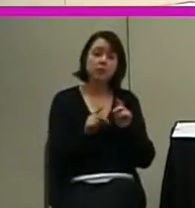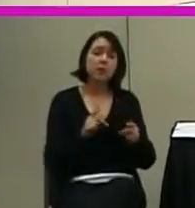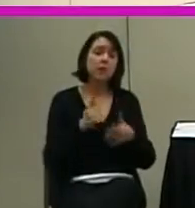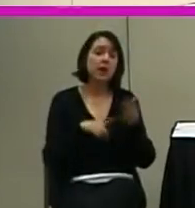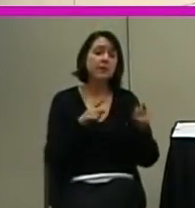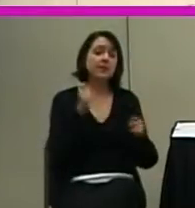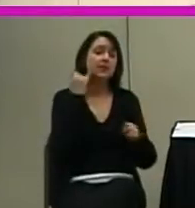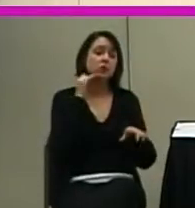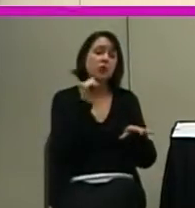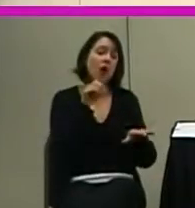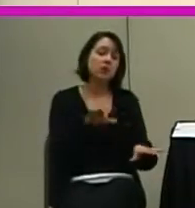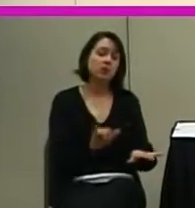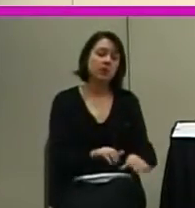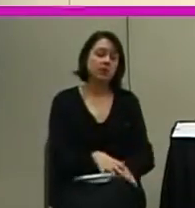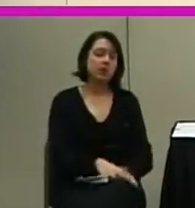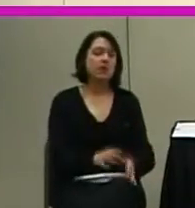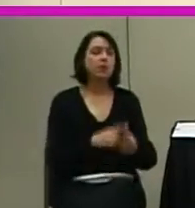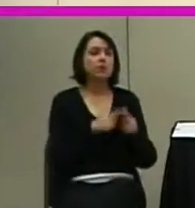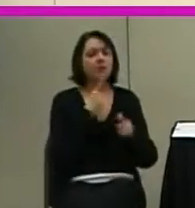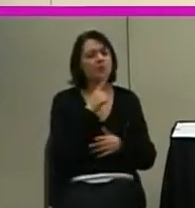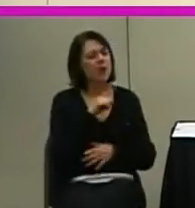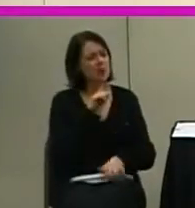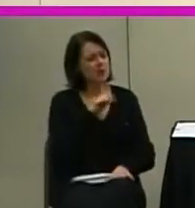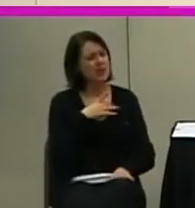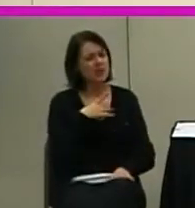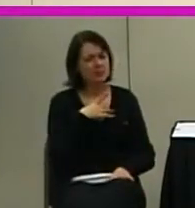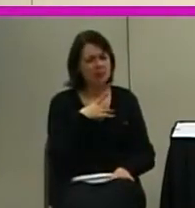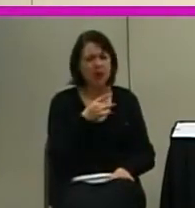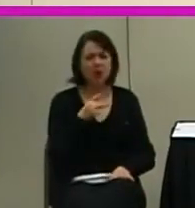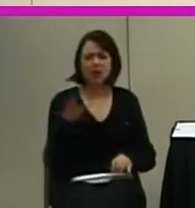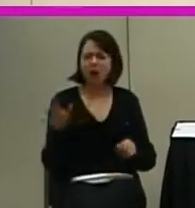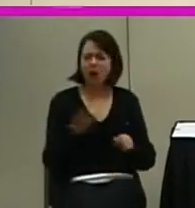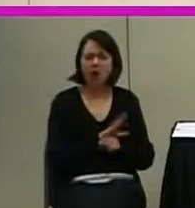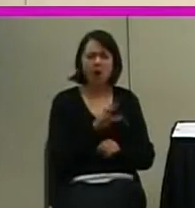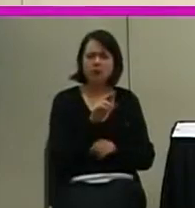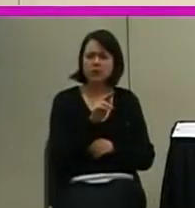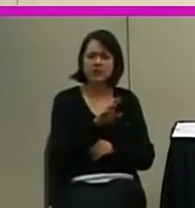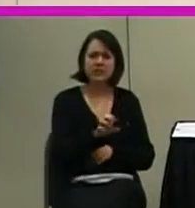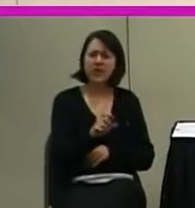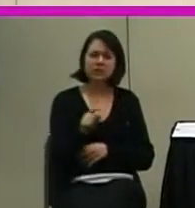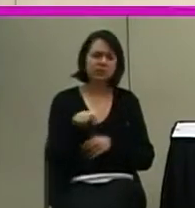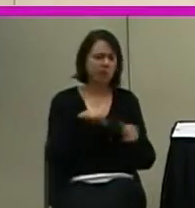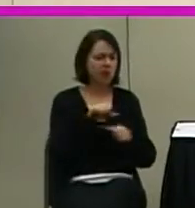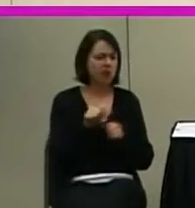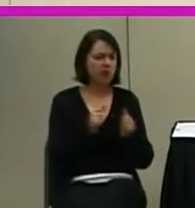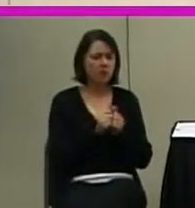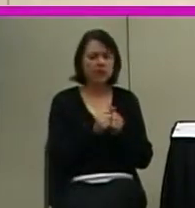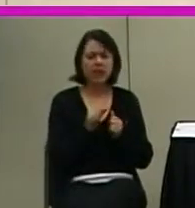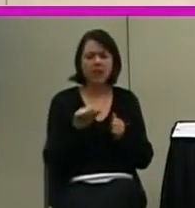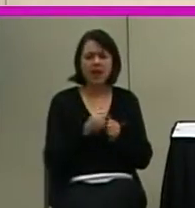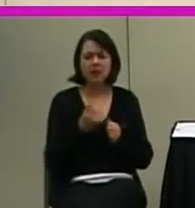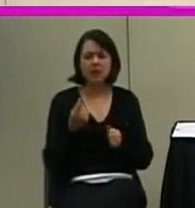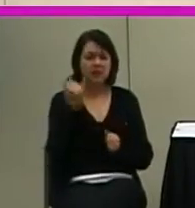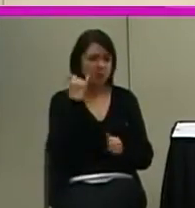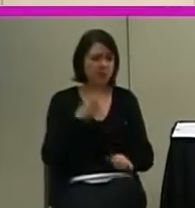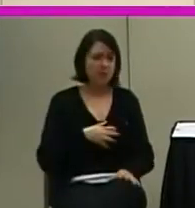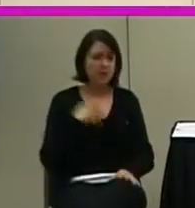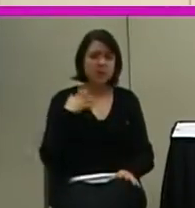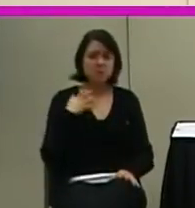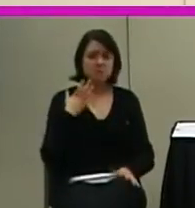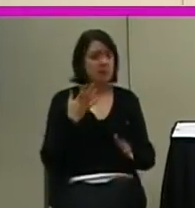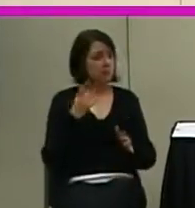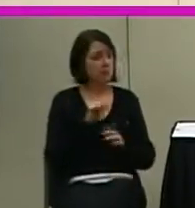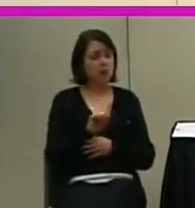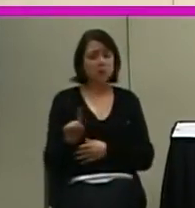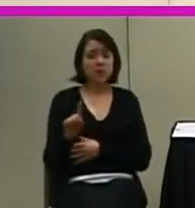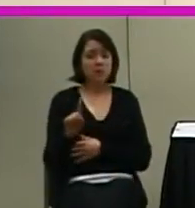And then we just keep saying to them, I really like the way you spent a whole recess today where you got along with everybody, and if people made you mad, you must have been walking